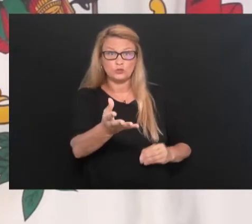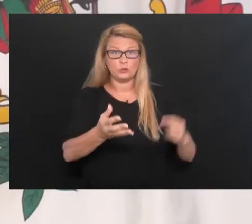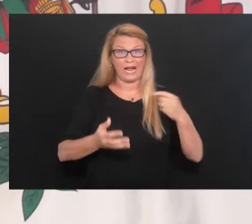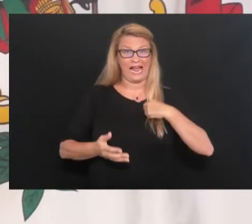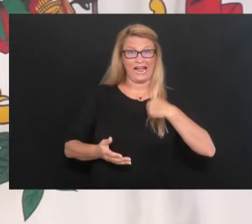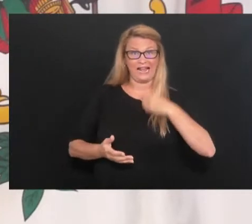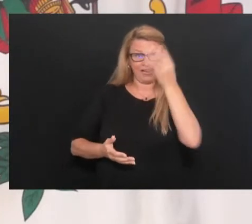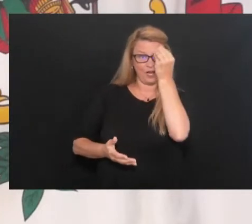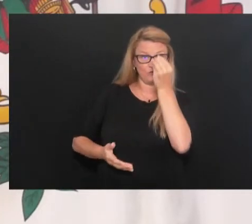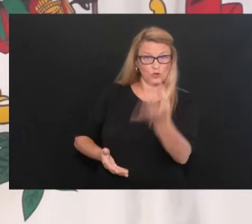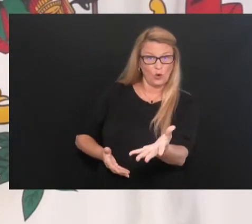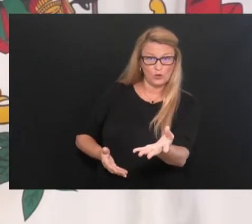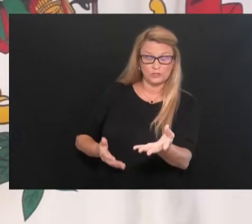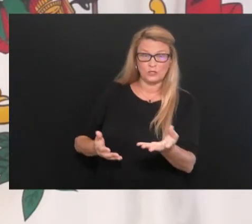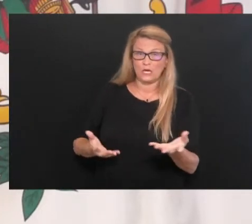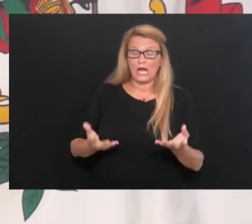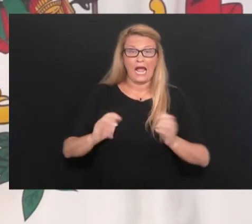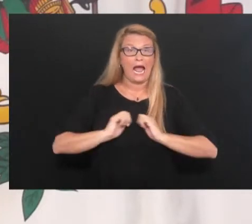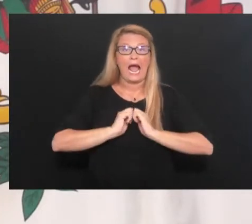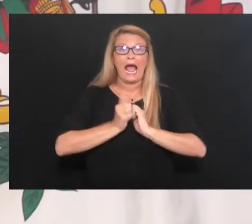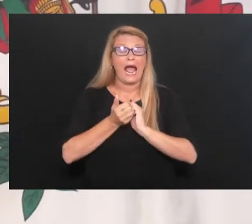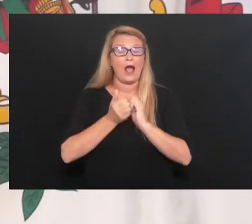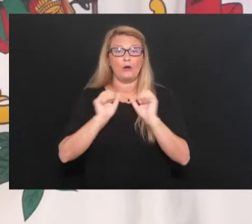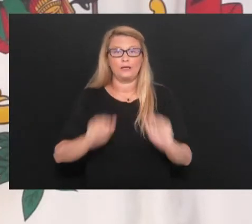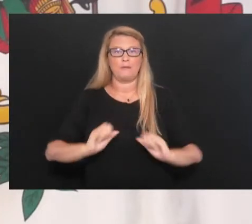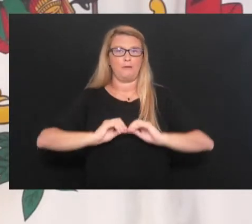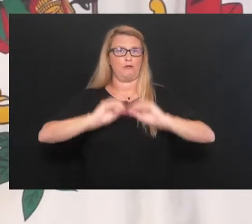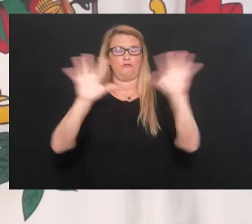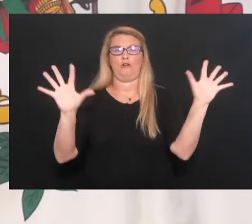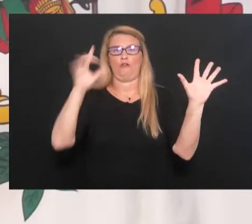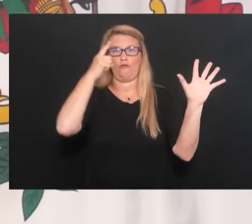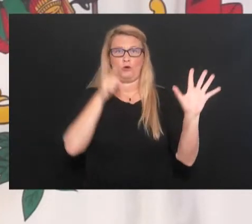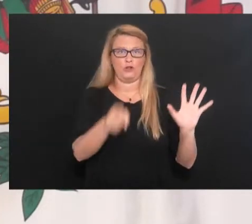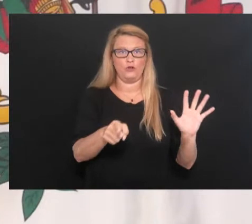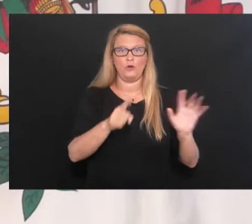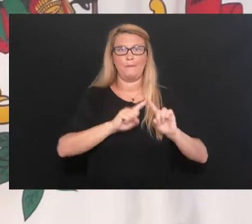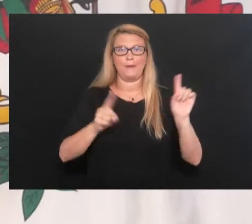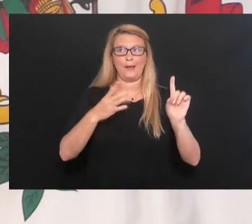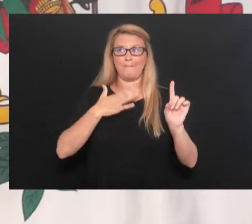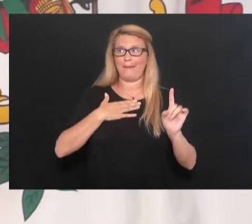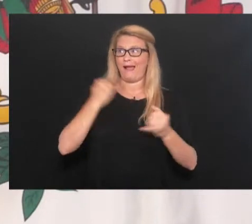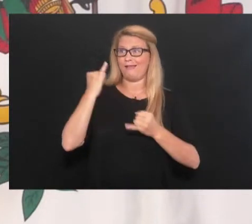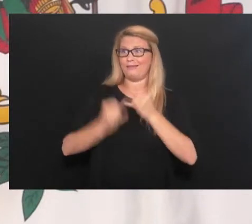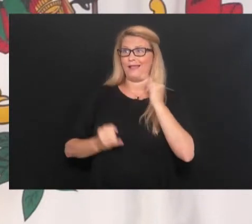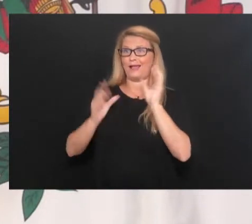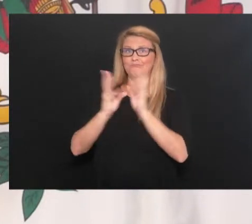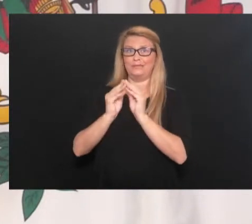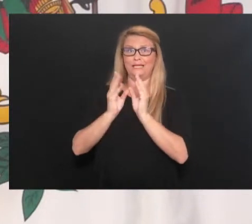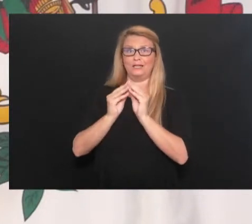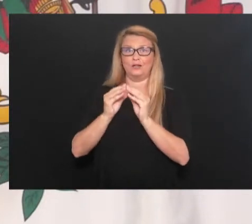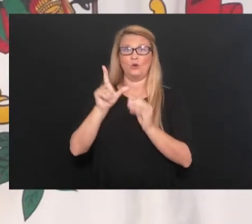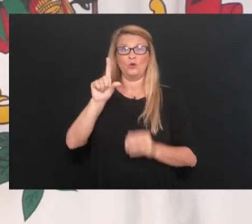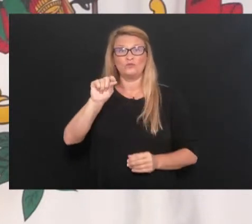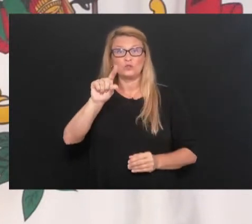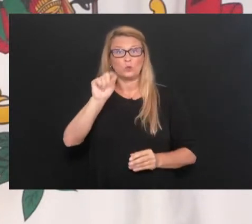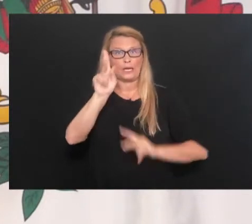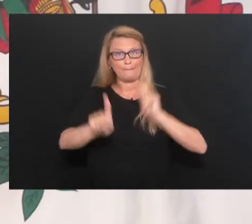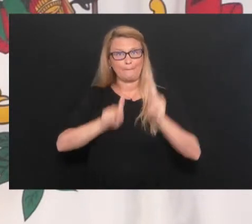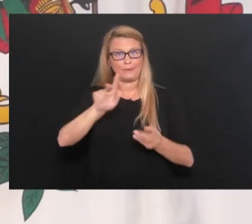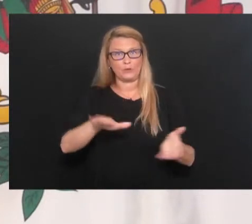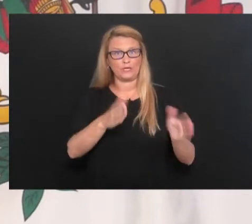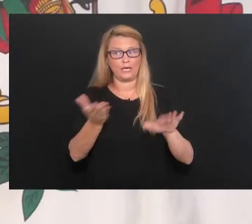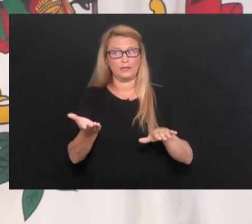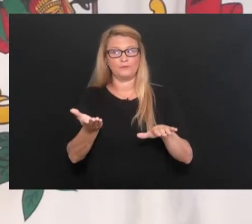how we can be more explicit, but since my last briefing, we've lost 20 more people.